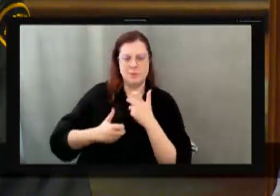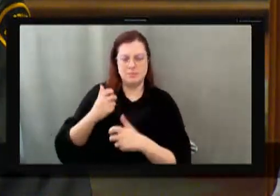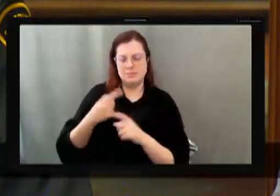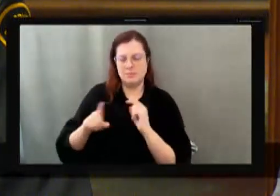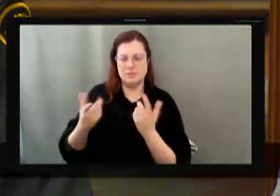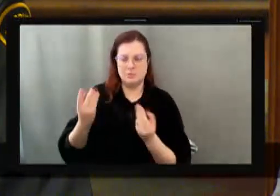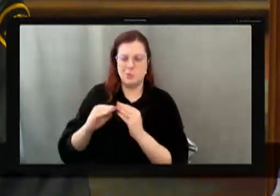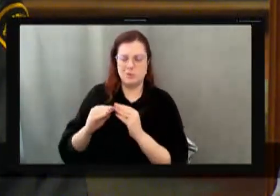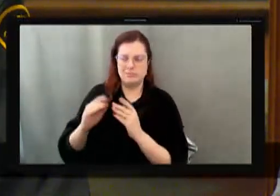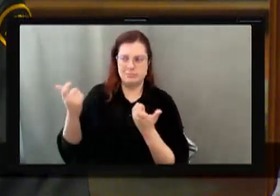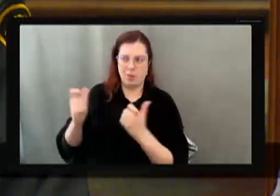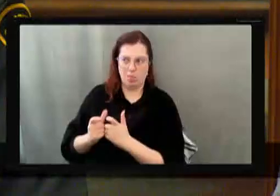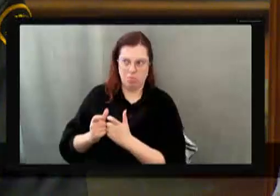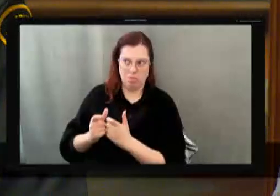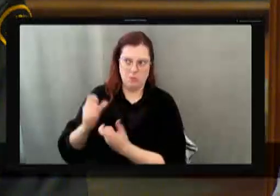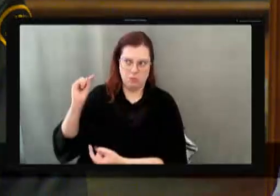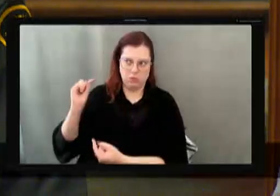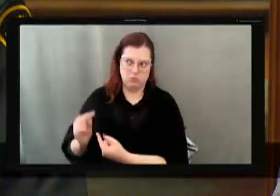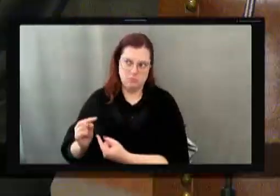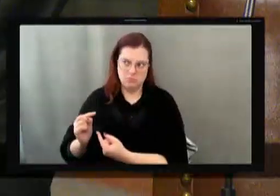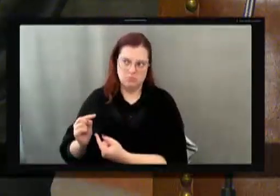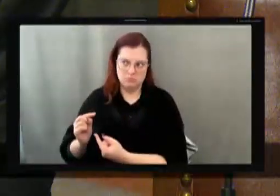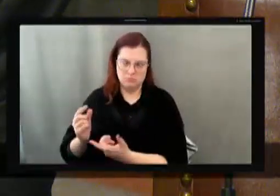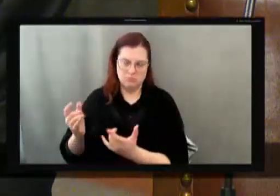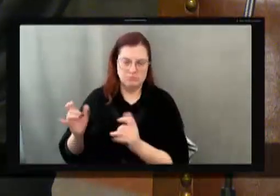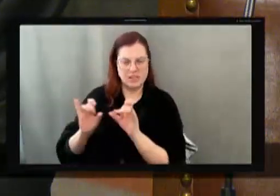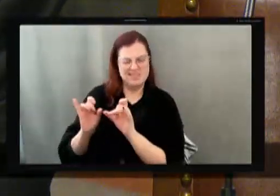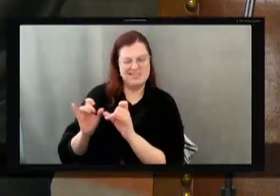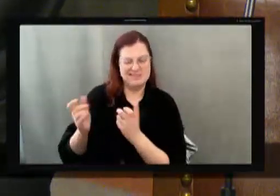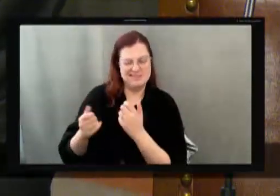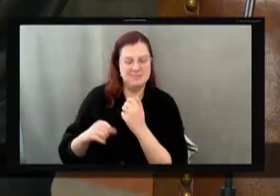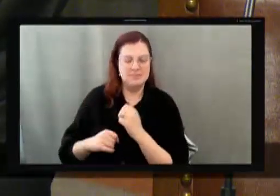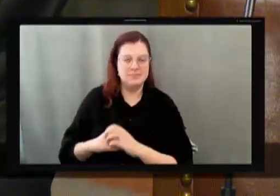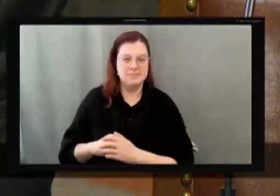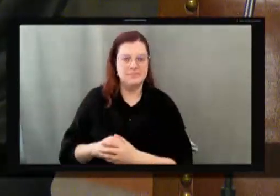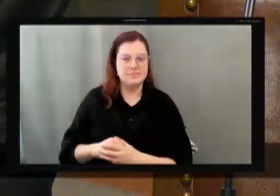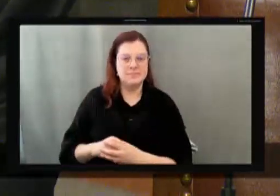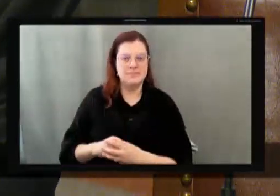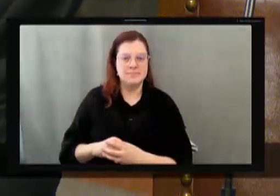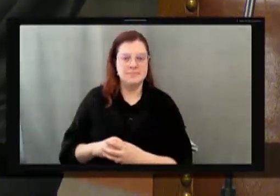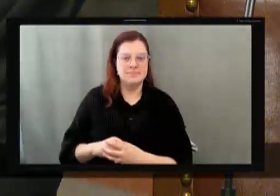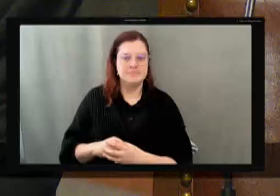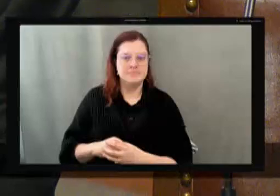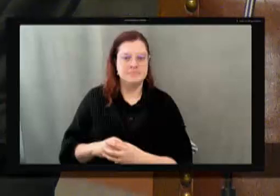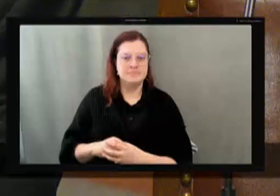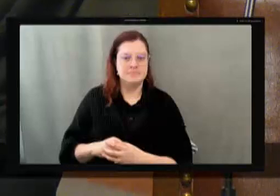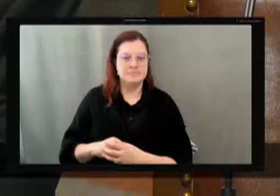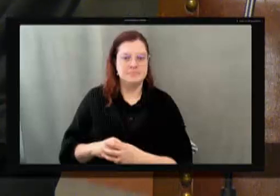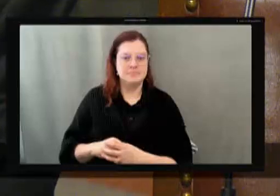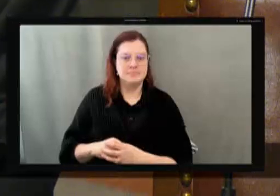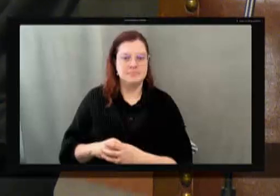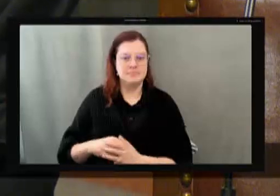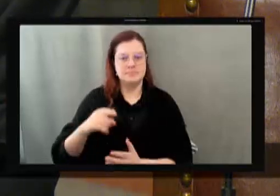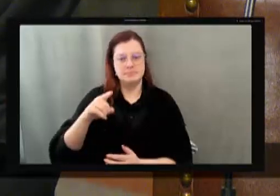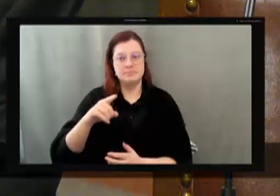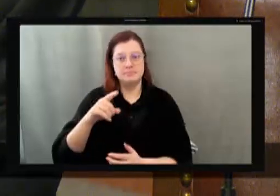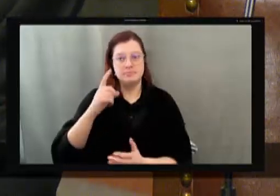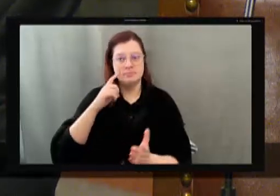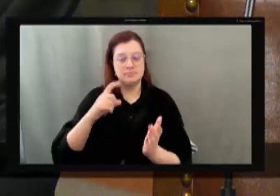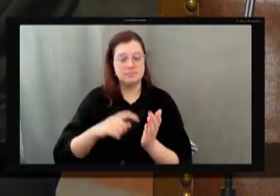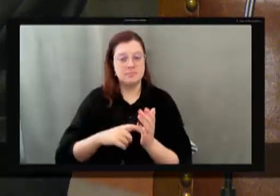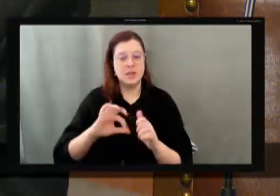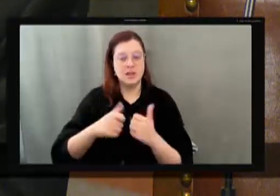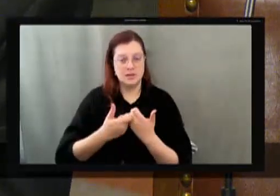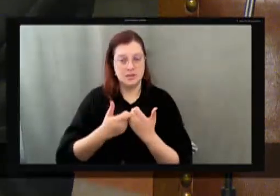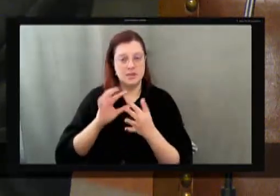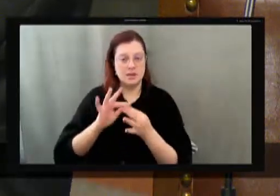scale. And would you, you know, attribute, you know, all of the challenges, particularly on the